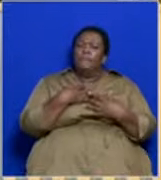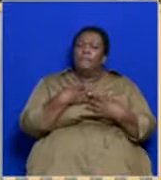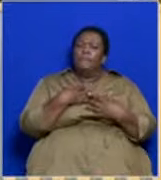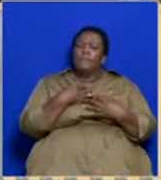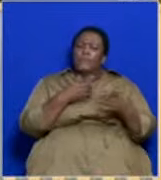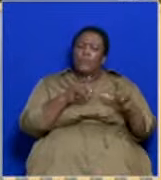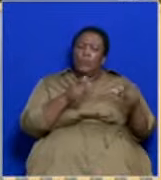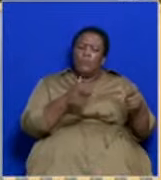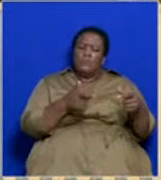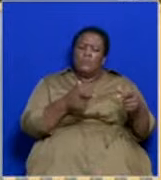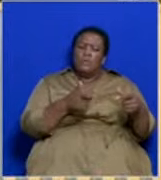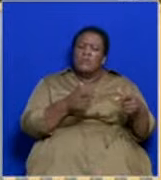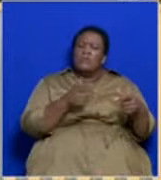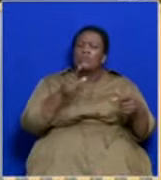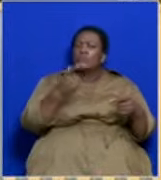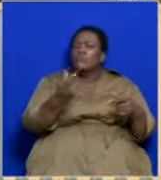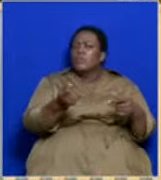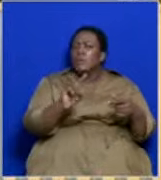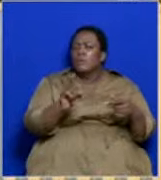did with that